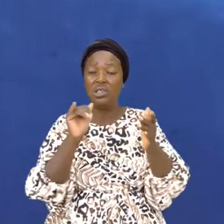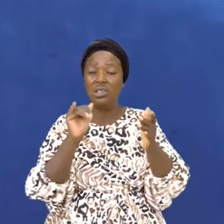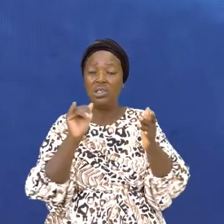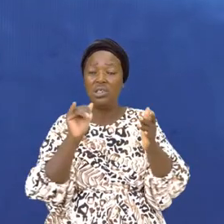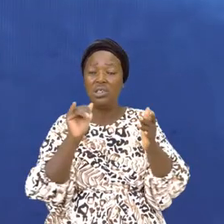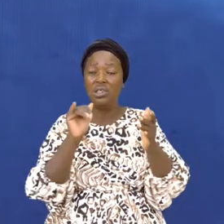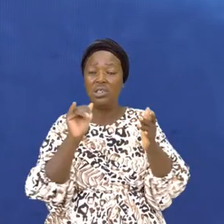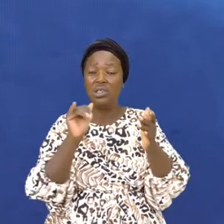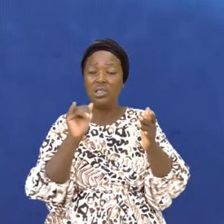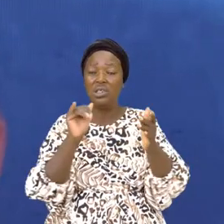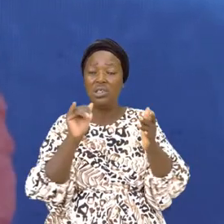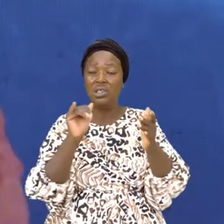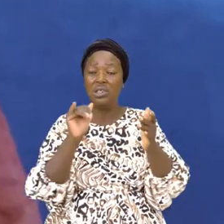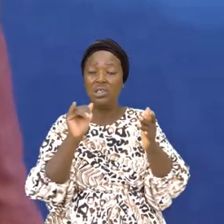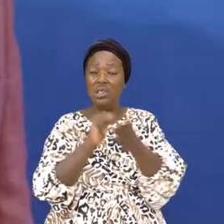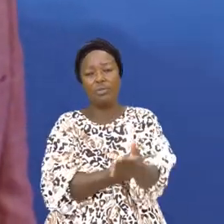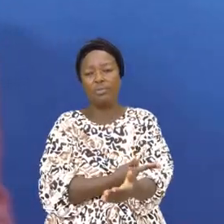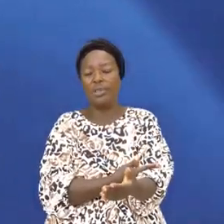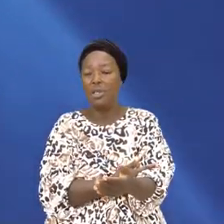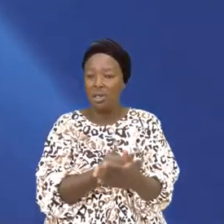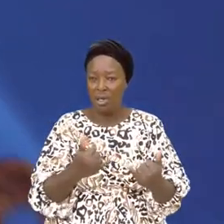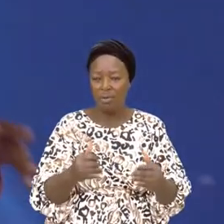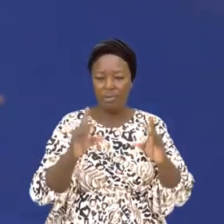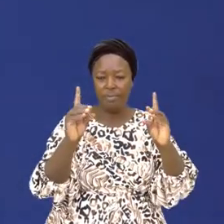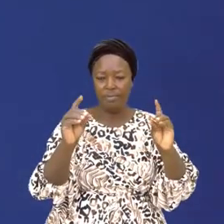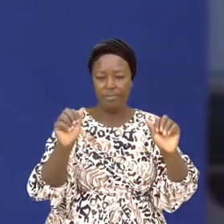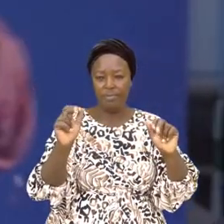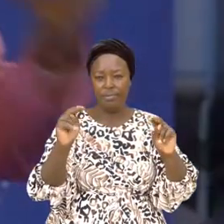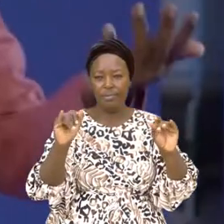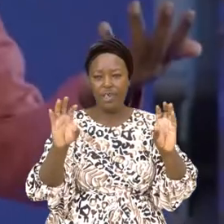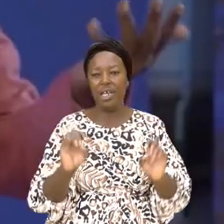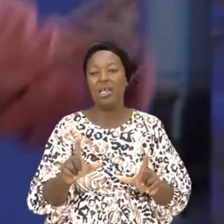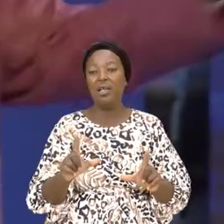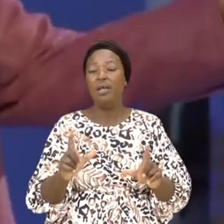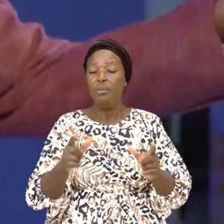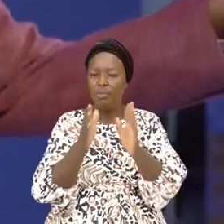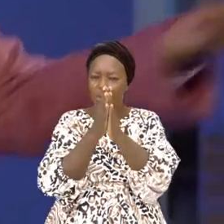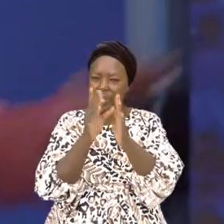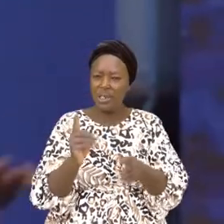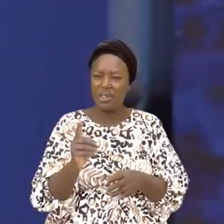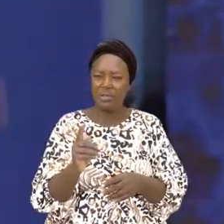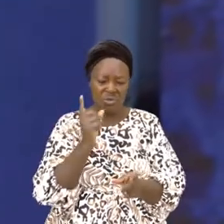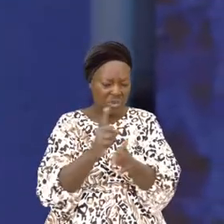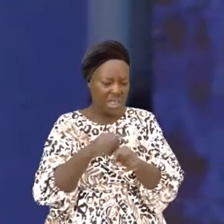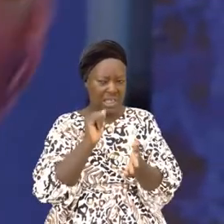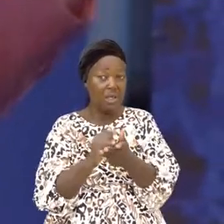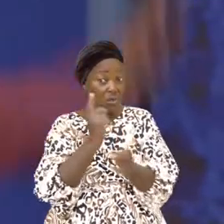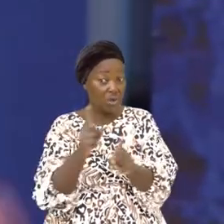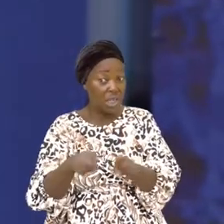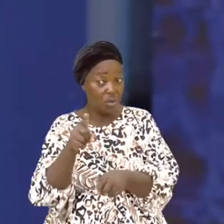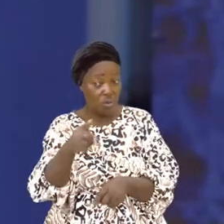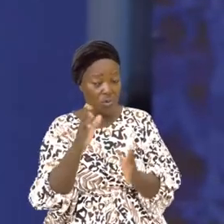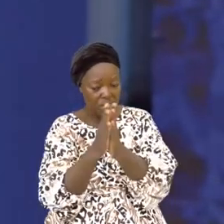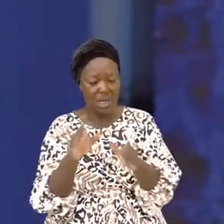glorified in the Son. Now, Daniel prayed just like that, like you pray, like I pray,